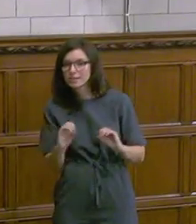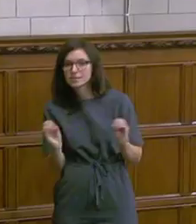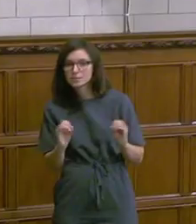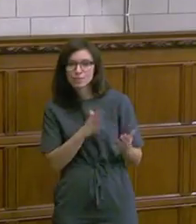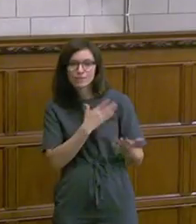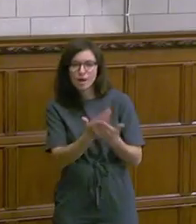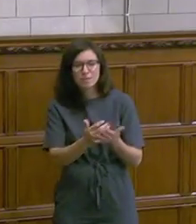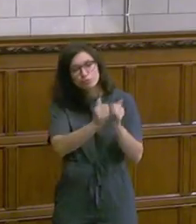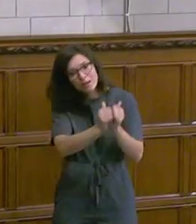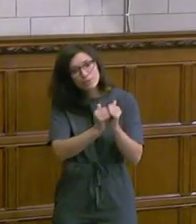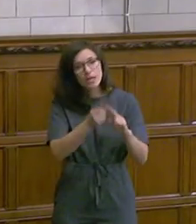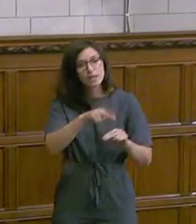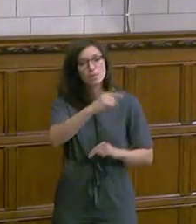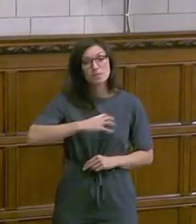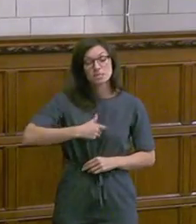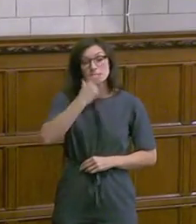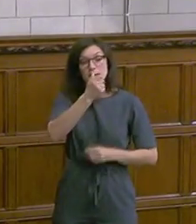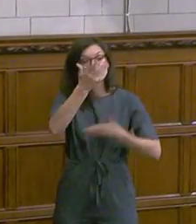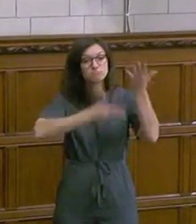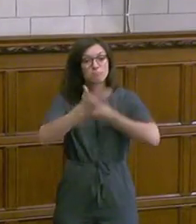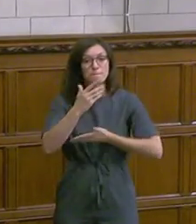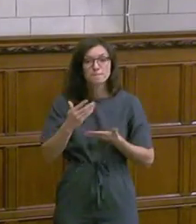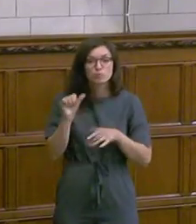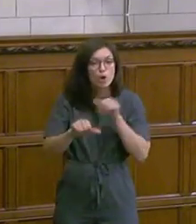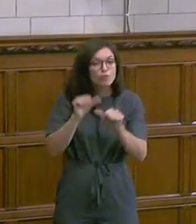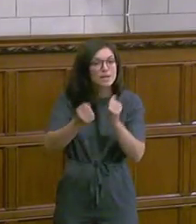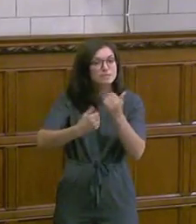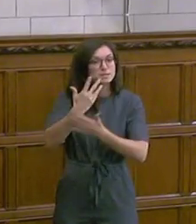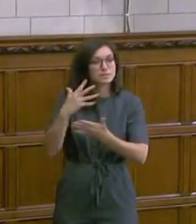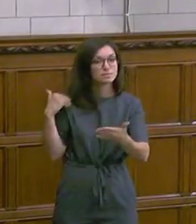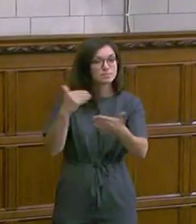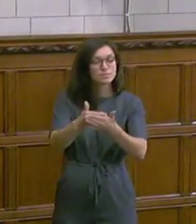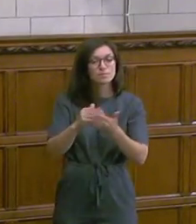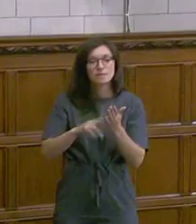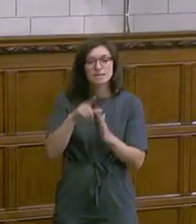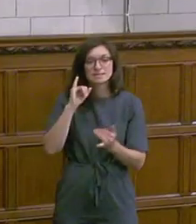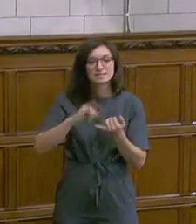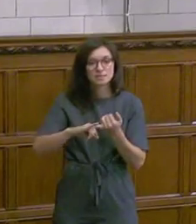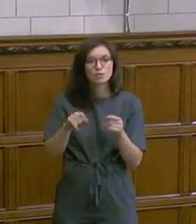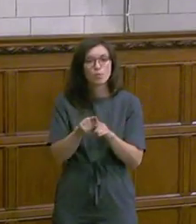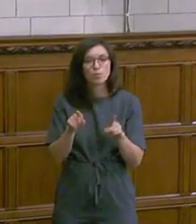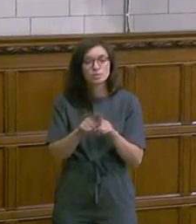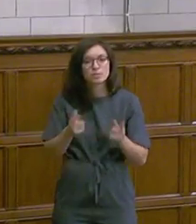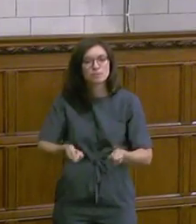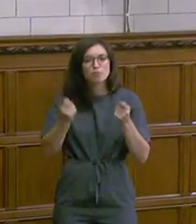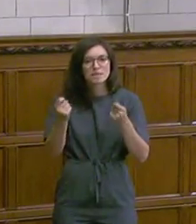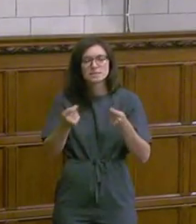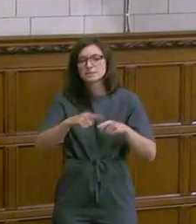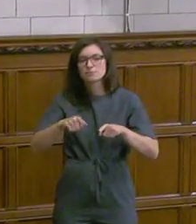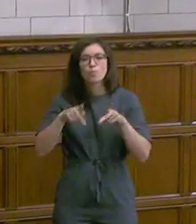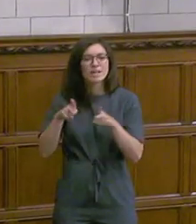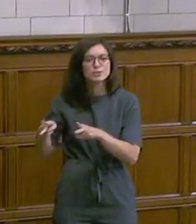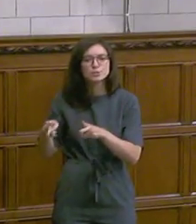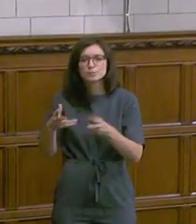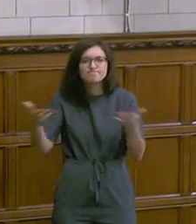if the Minister could indicate if there's any progress in this regard. The NDCS also raised whether there is a way to incentivise